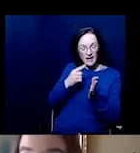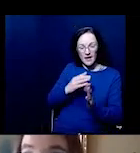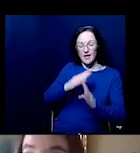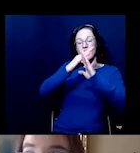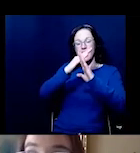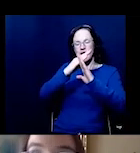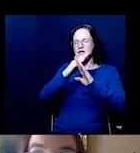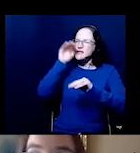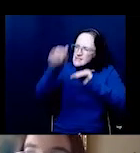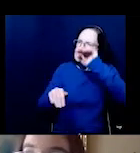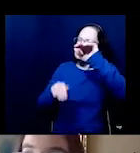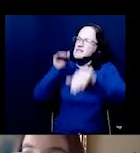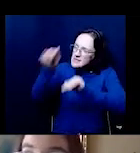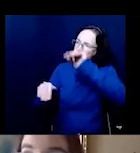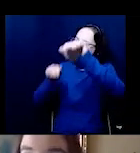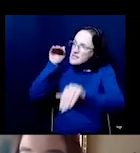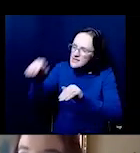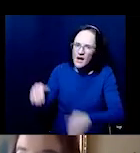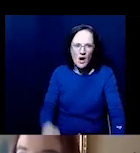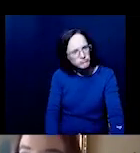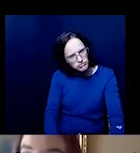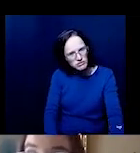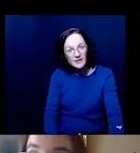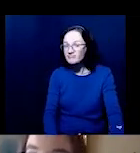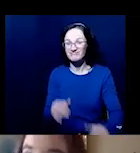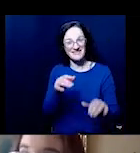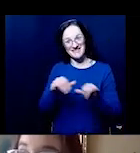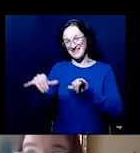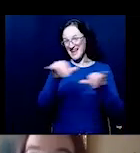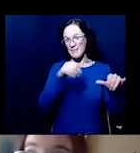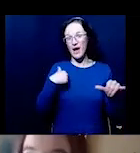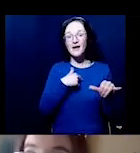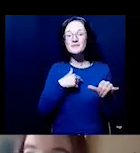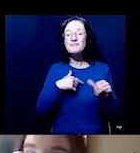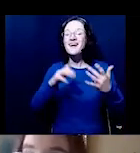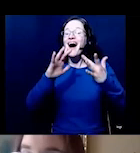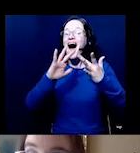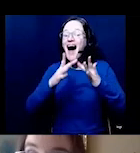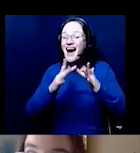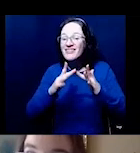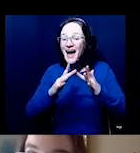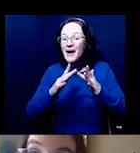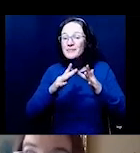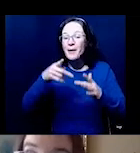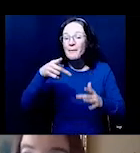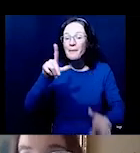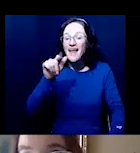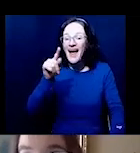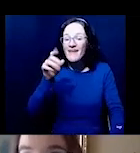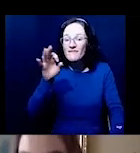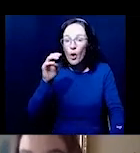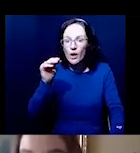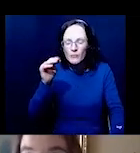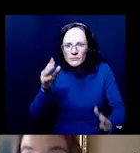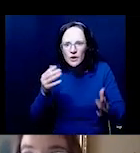your way. And of course, online platforms makes new accommodations and we don't really know how to navigate